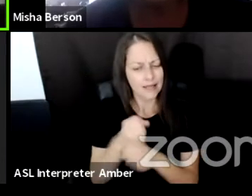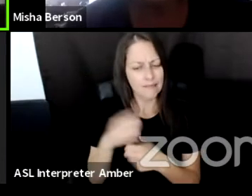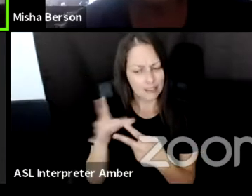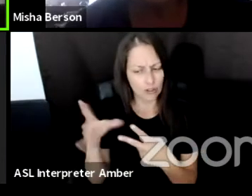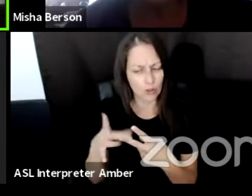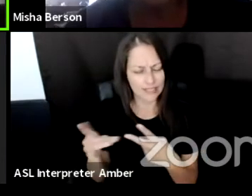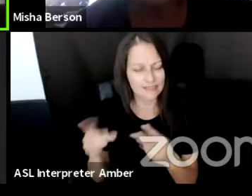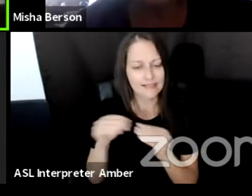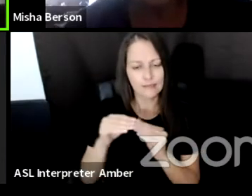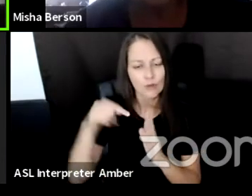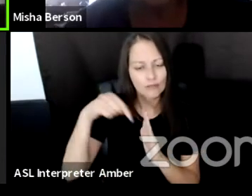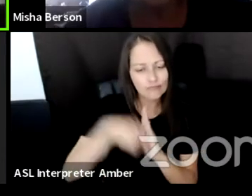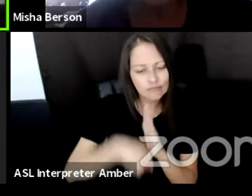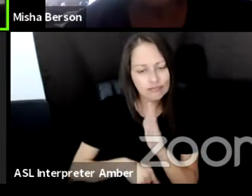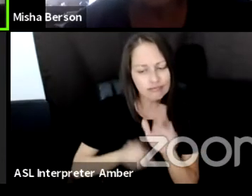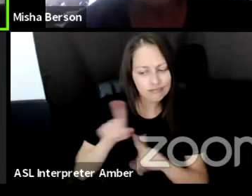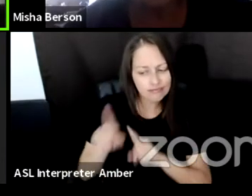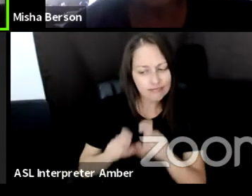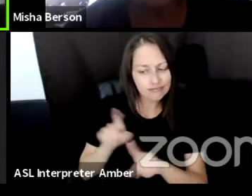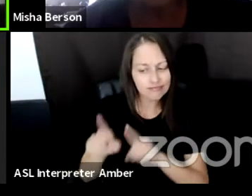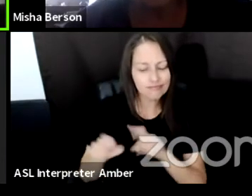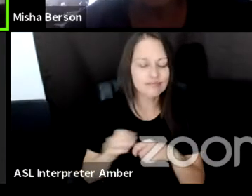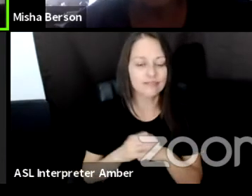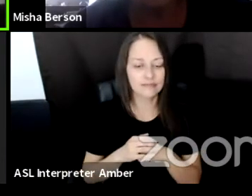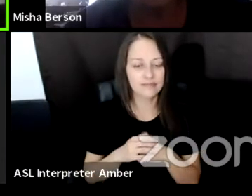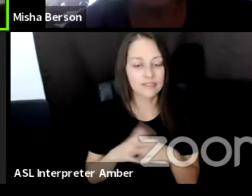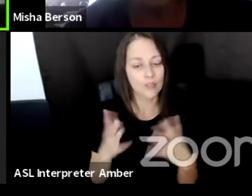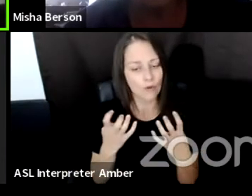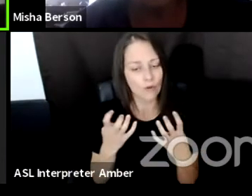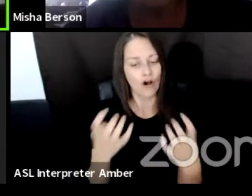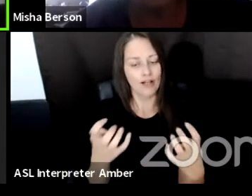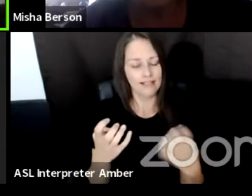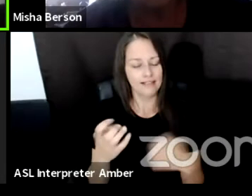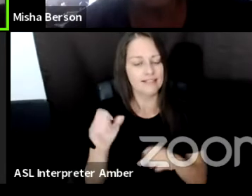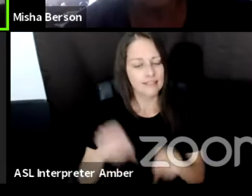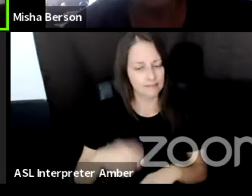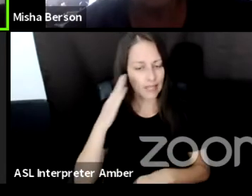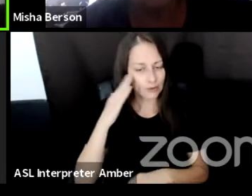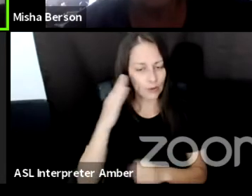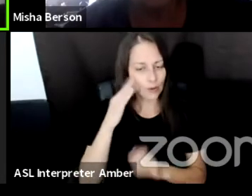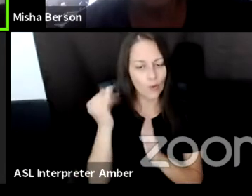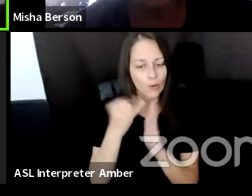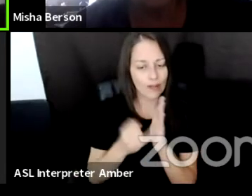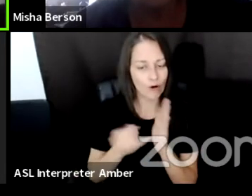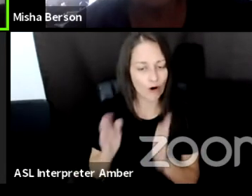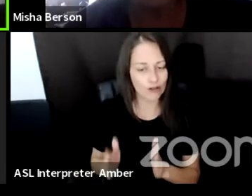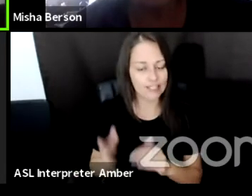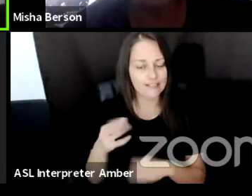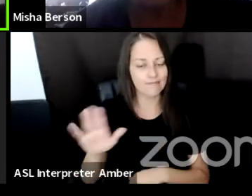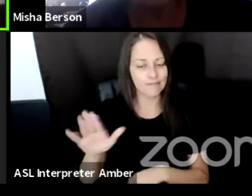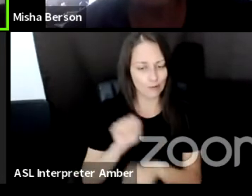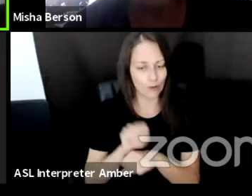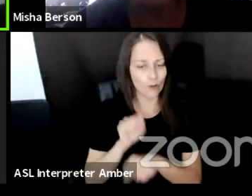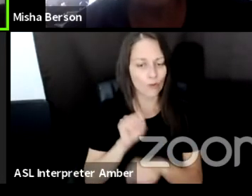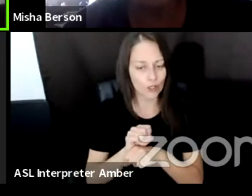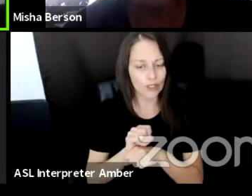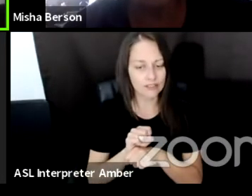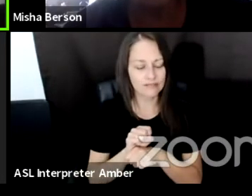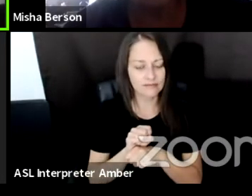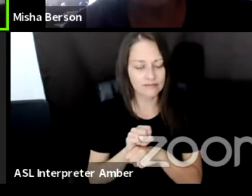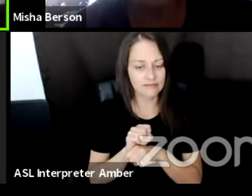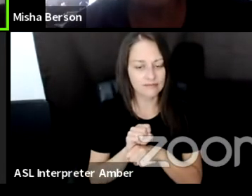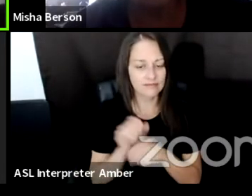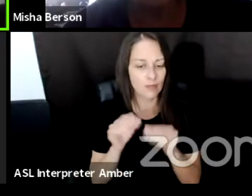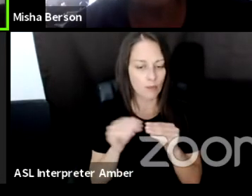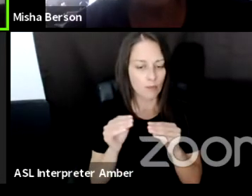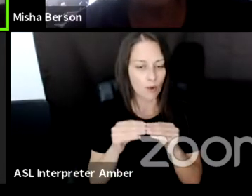just so that audiences can get to know the artists and their work just a little bit better beyond what they